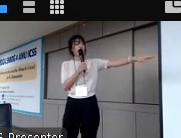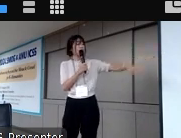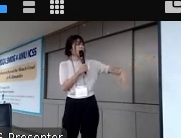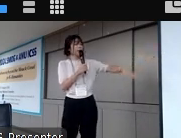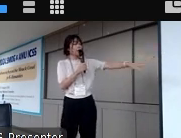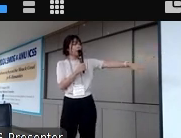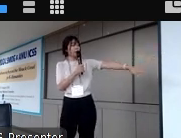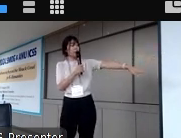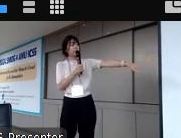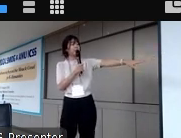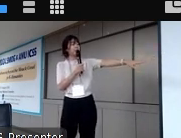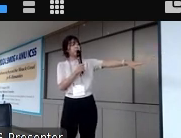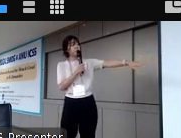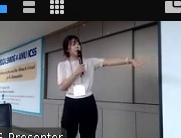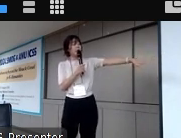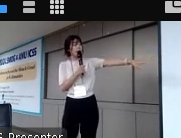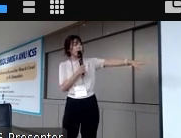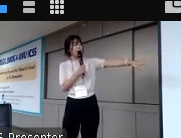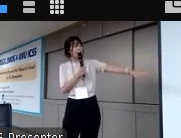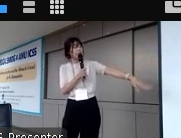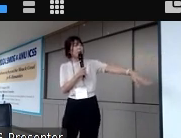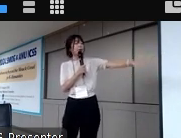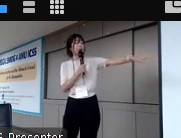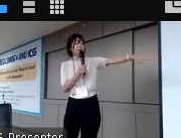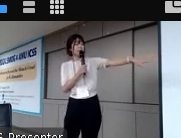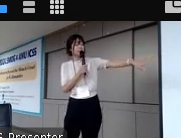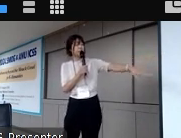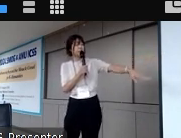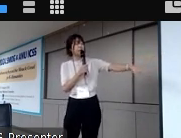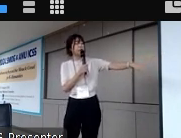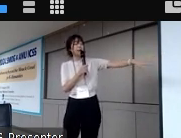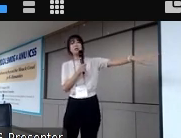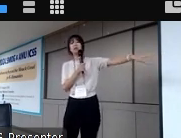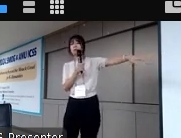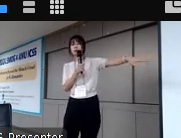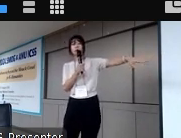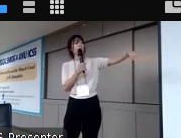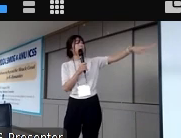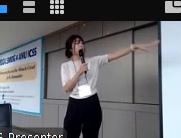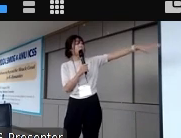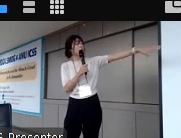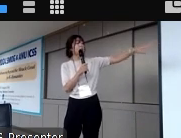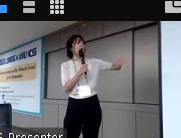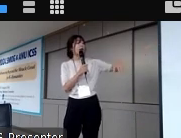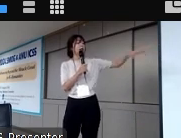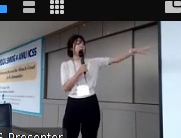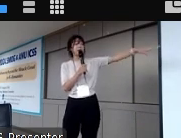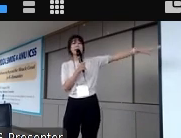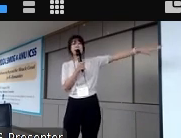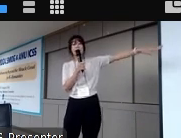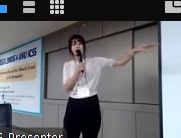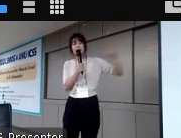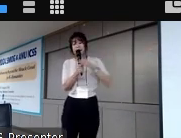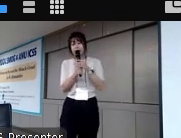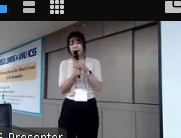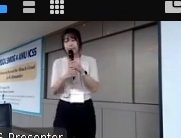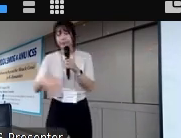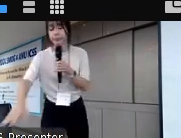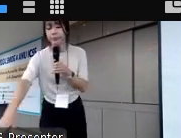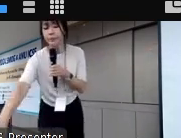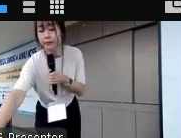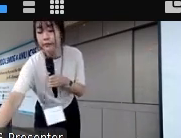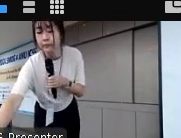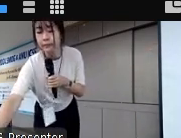smart. Who is from Seoul, give me an entity, I will return true if X is from Seoul. XA is doing exactly that.